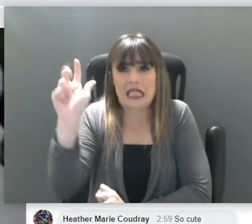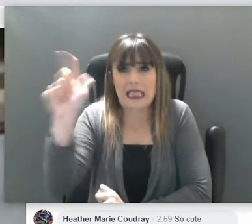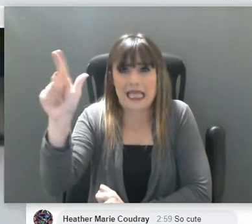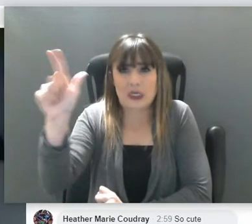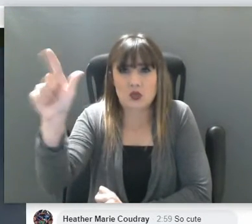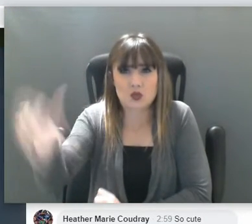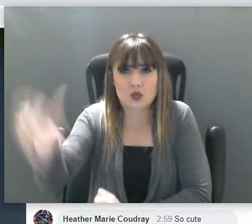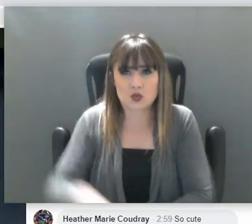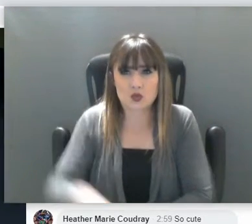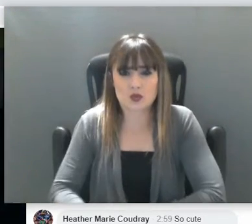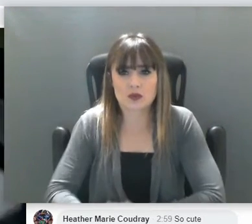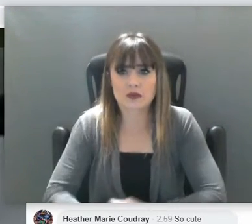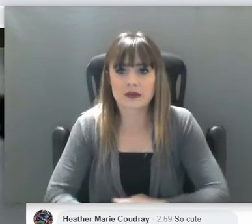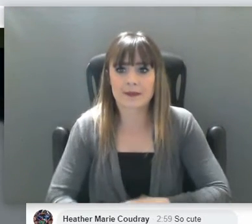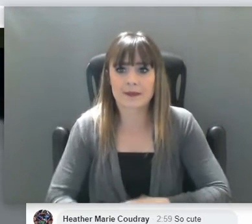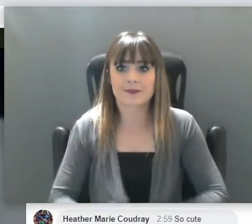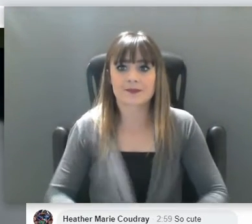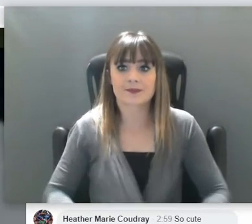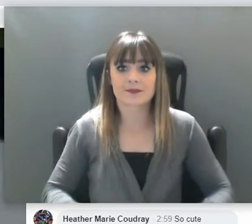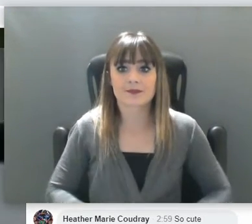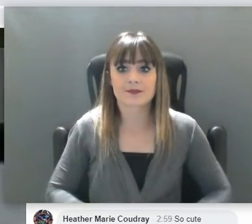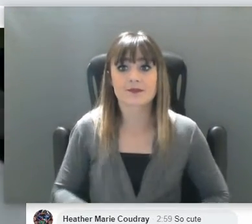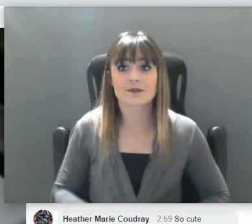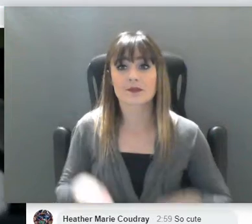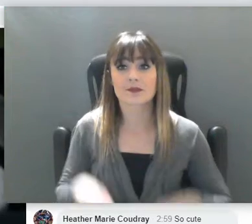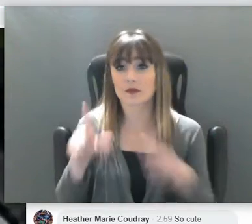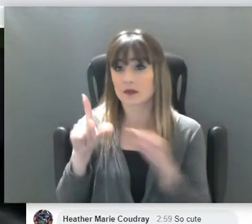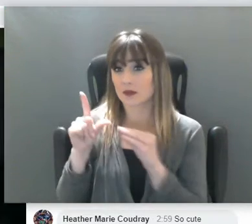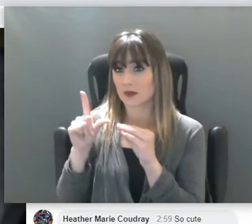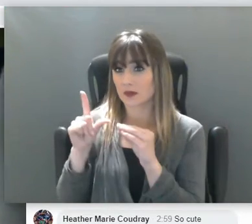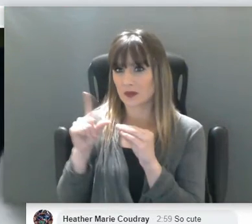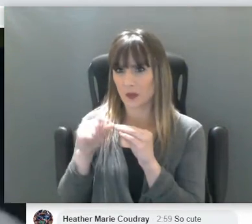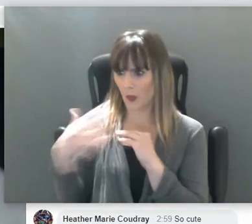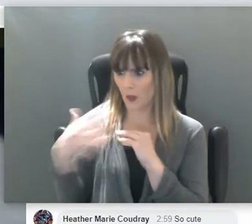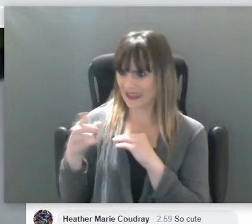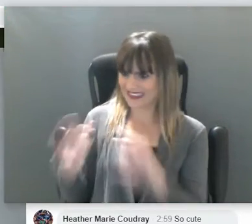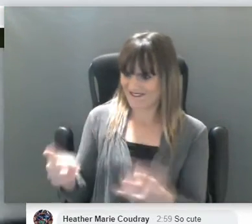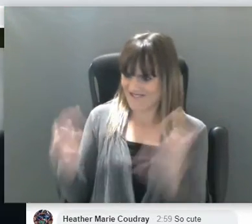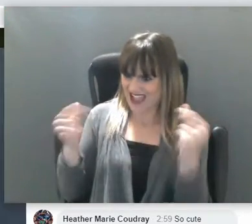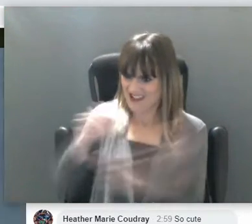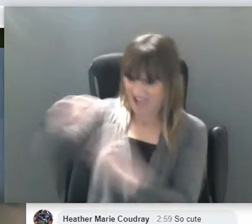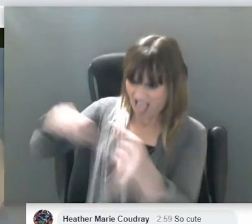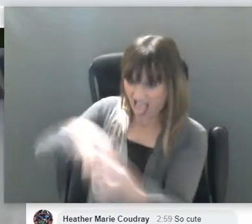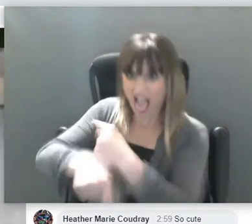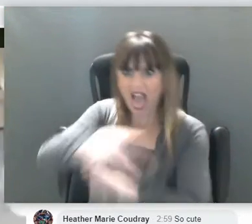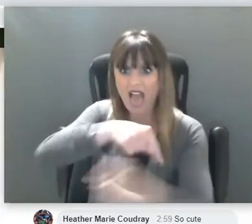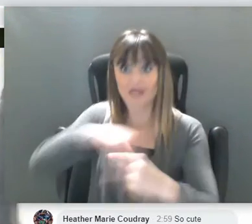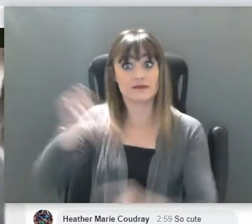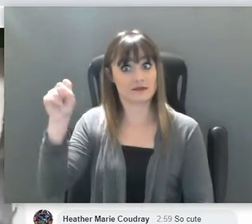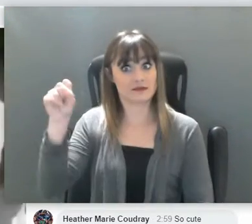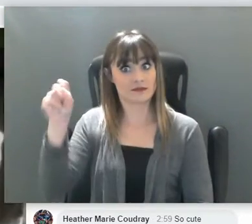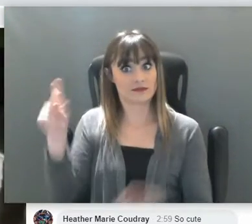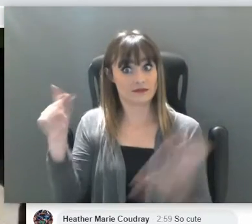YouTube as well. Yep. Okay, so one more. I don't want to, he's tricky. He moves so fast. Yeah, he moves very quickly.